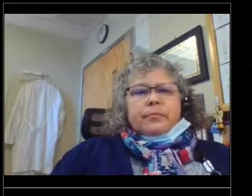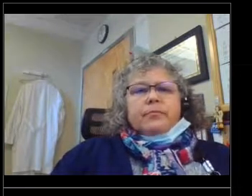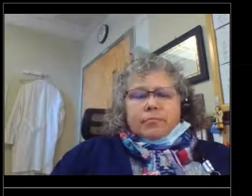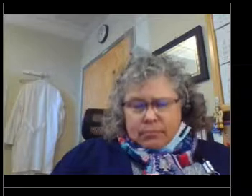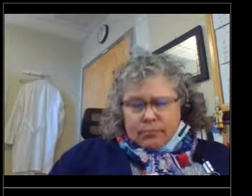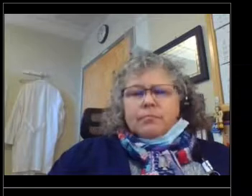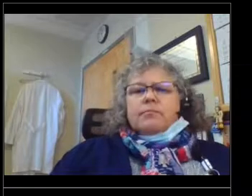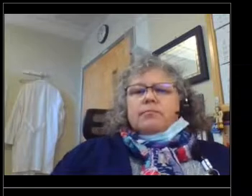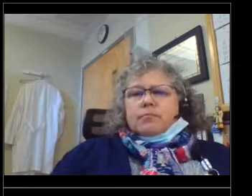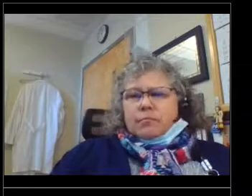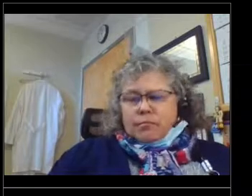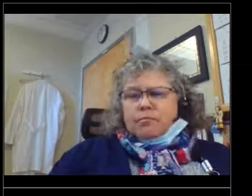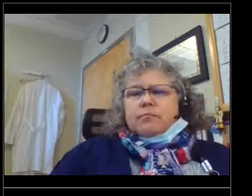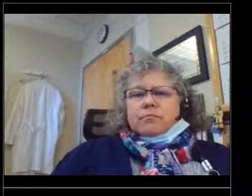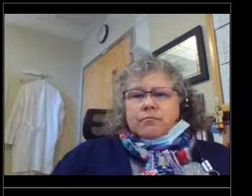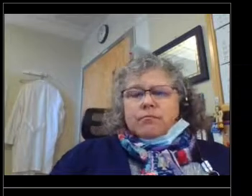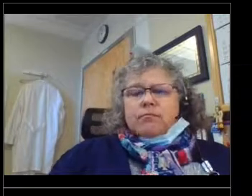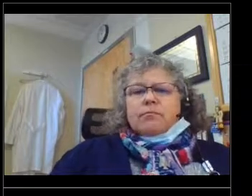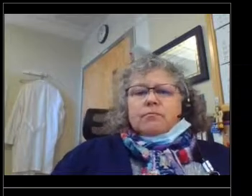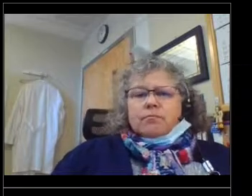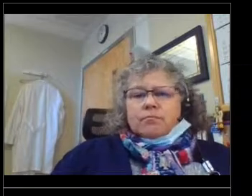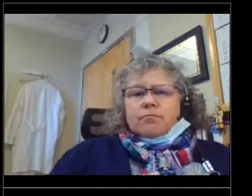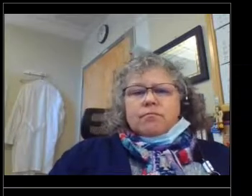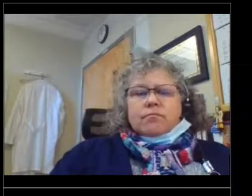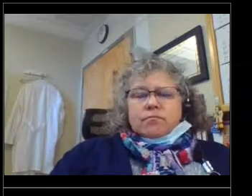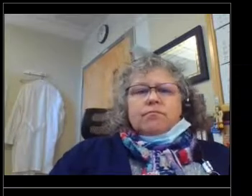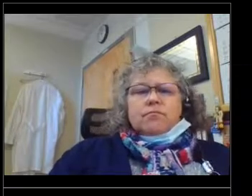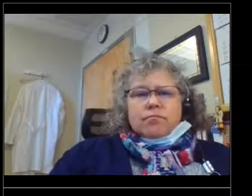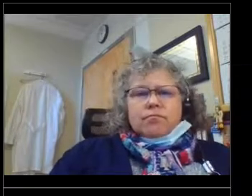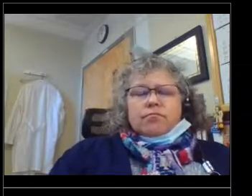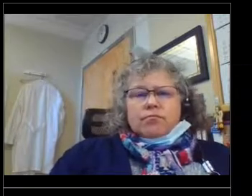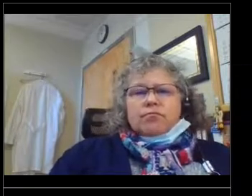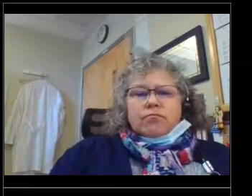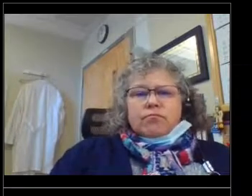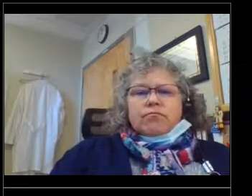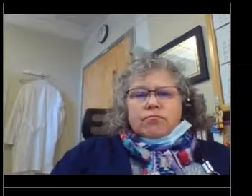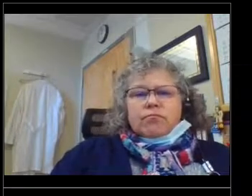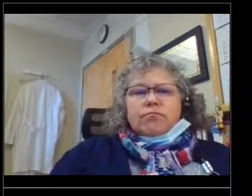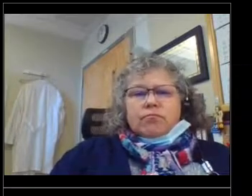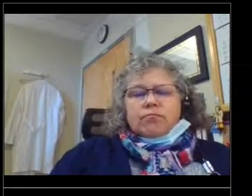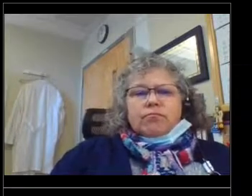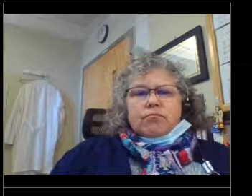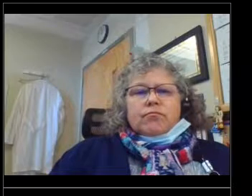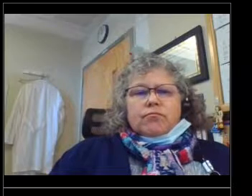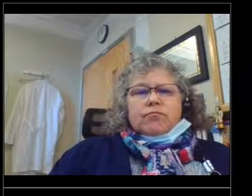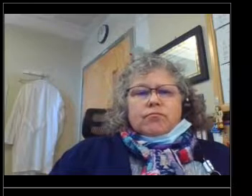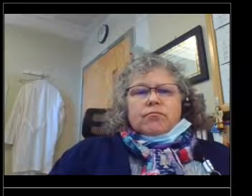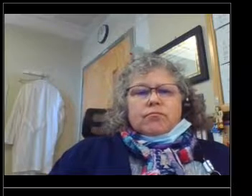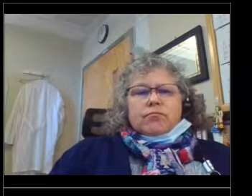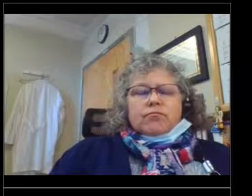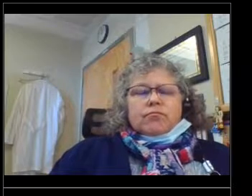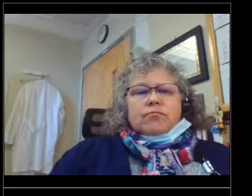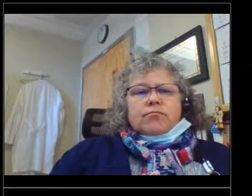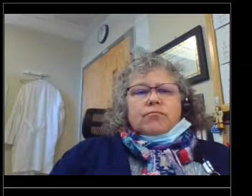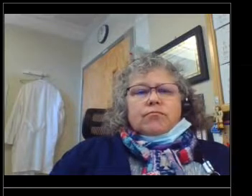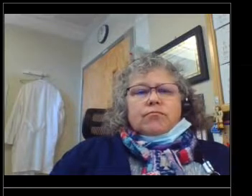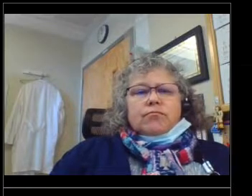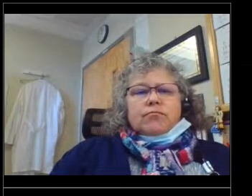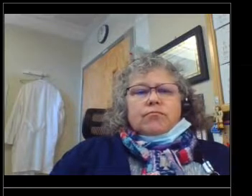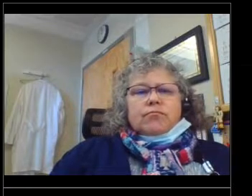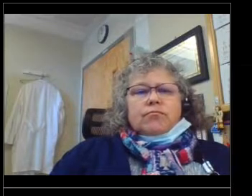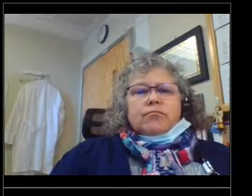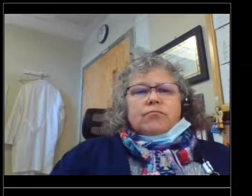they're not restricted. It's up to the PA and the physician where each of them will physically be